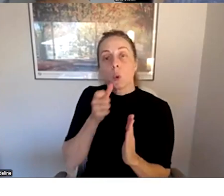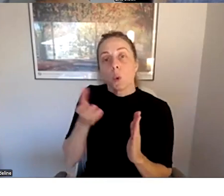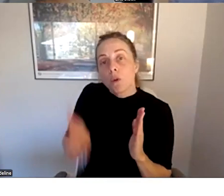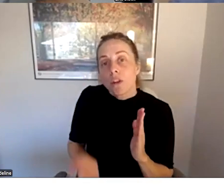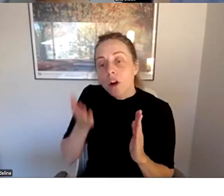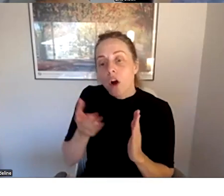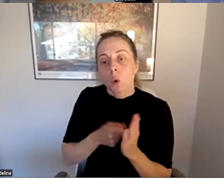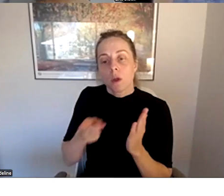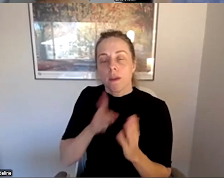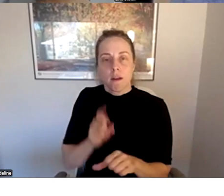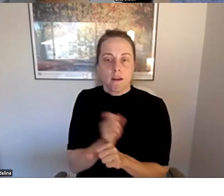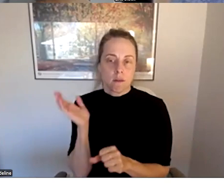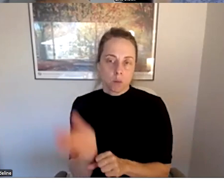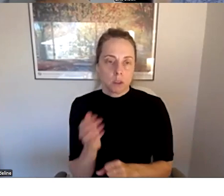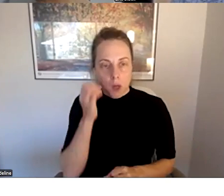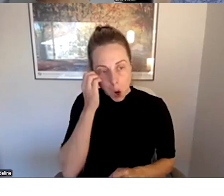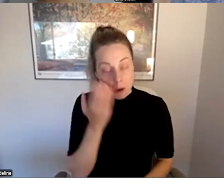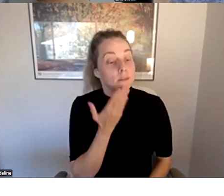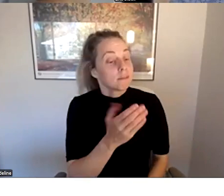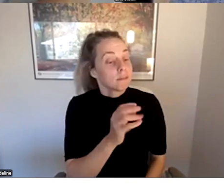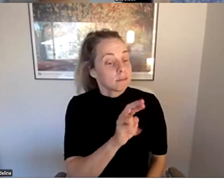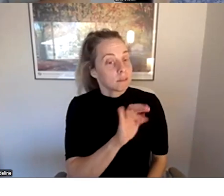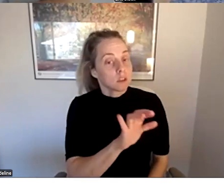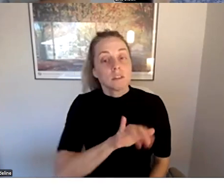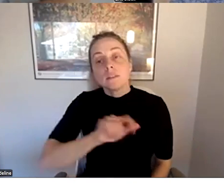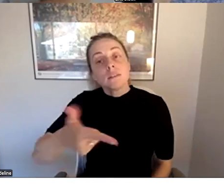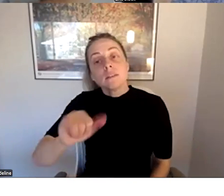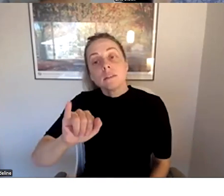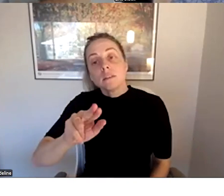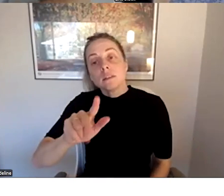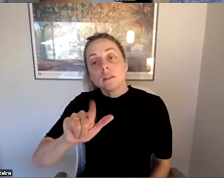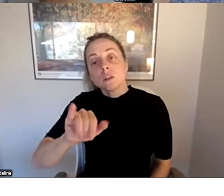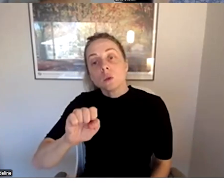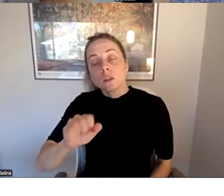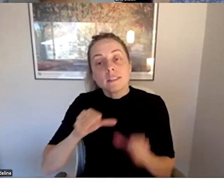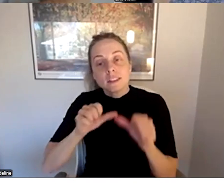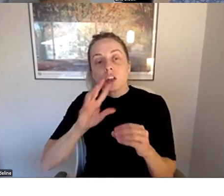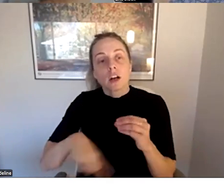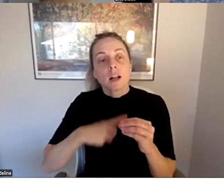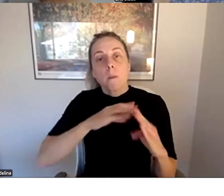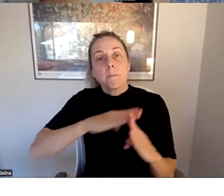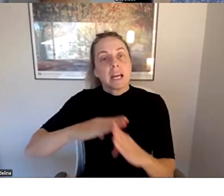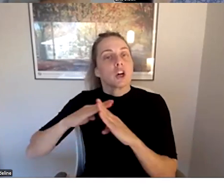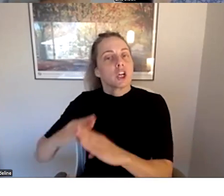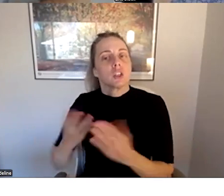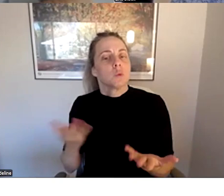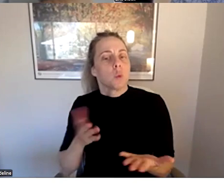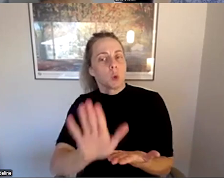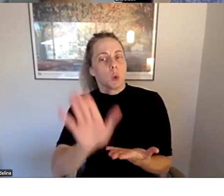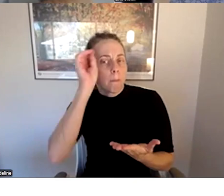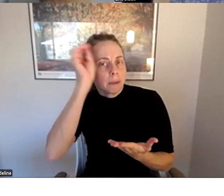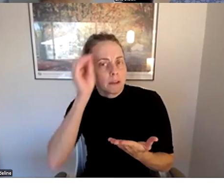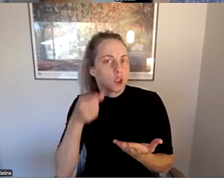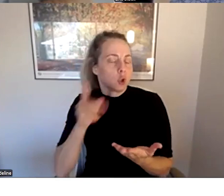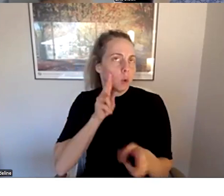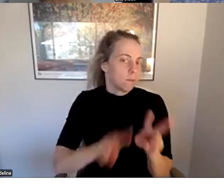actually bring. Thanks, Eric. Julie, let's go with you next. Keep talking about barriers. What, in your opinion, and what you have observed,